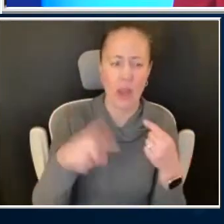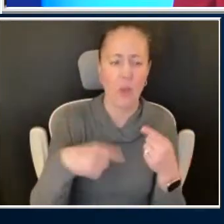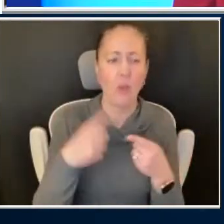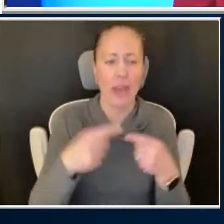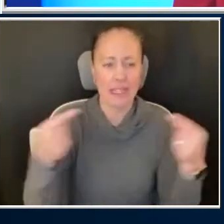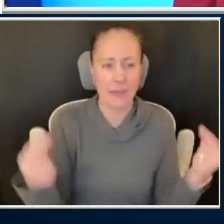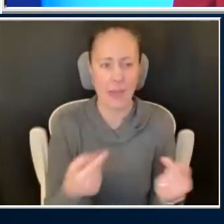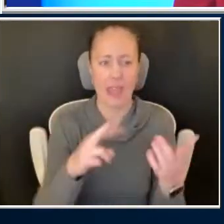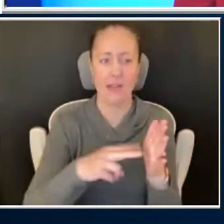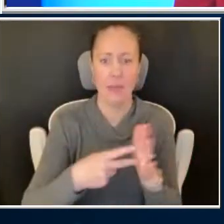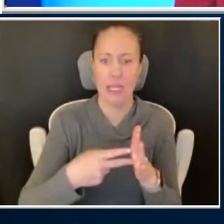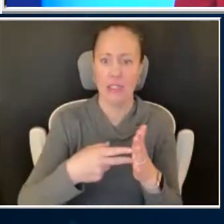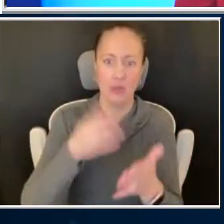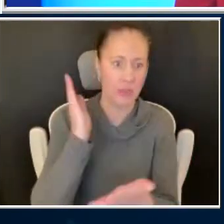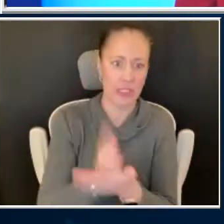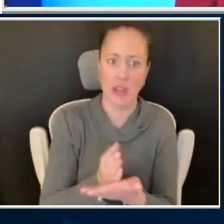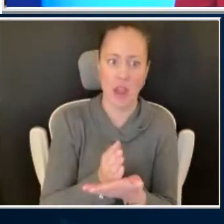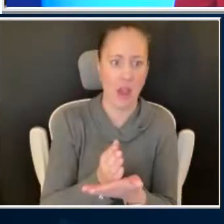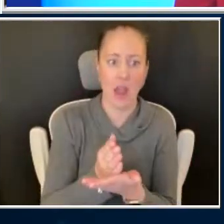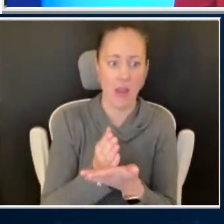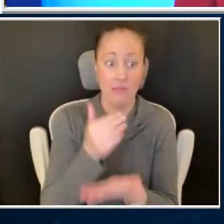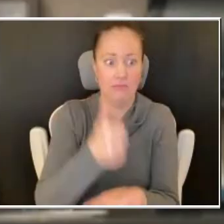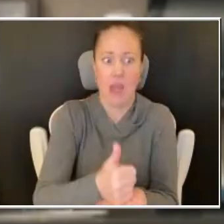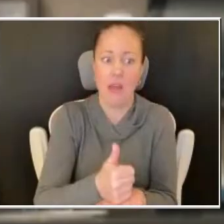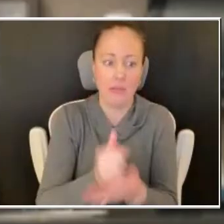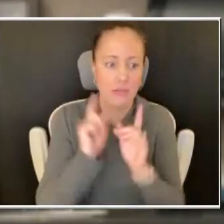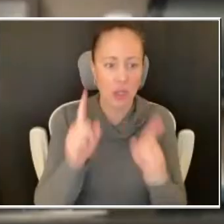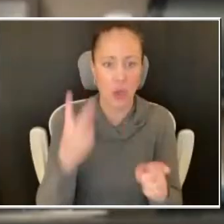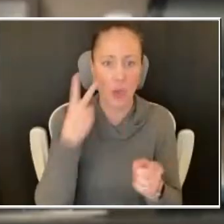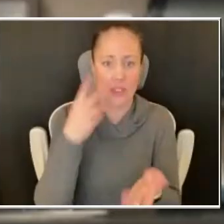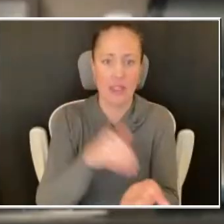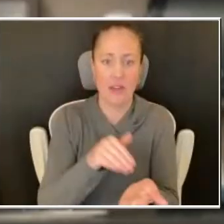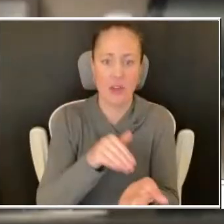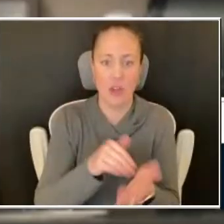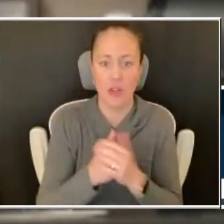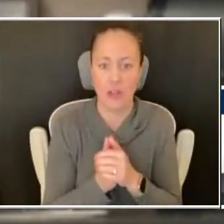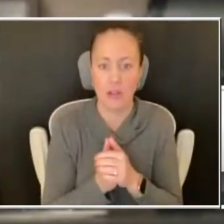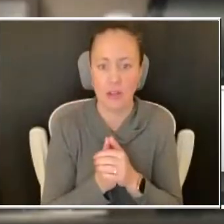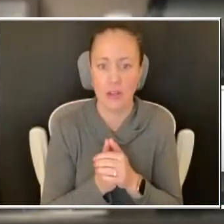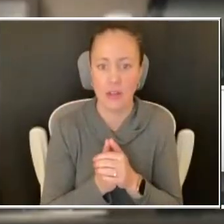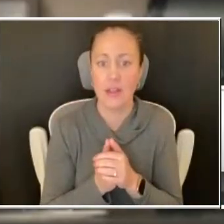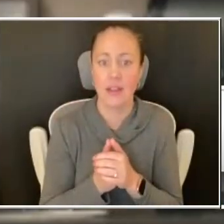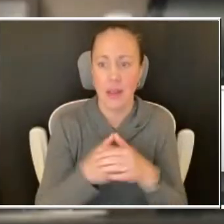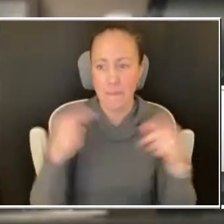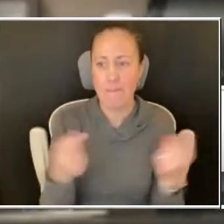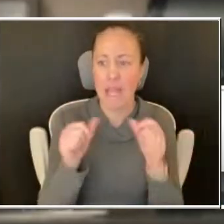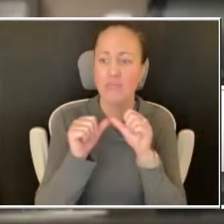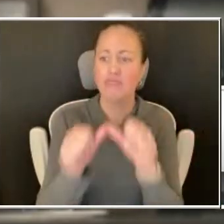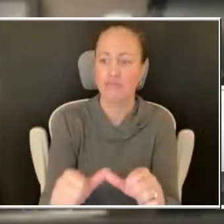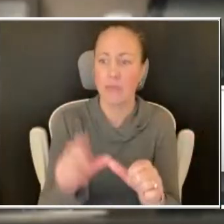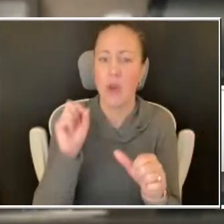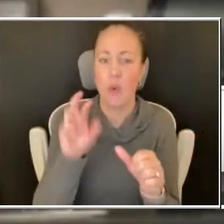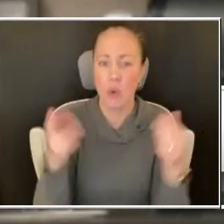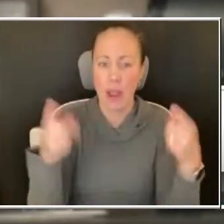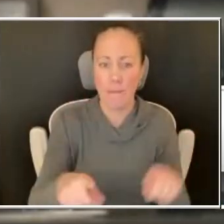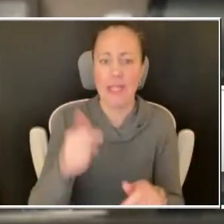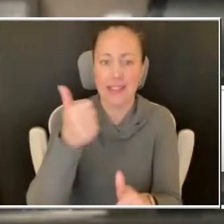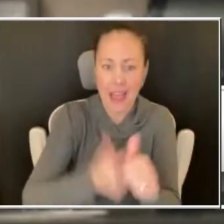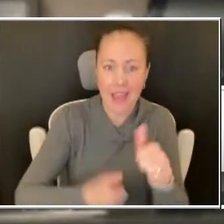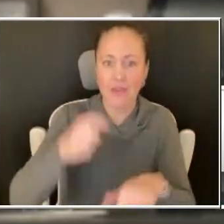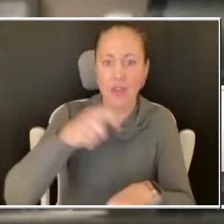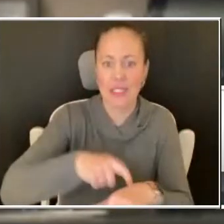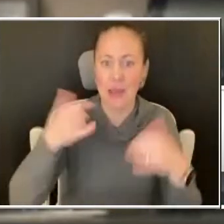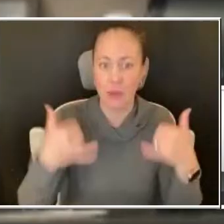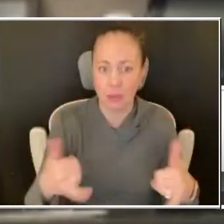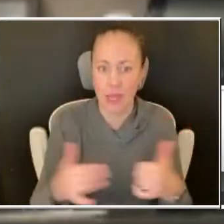and get help and see a doctor? I think pain that doesn't go away, or it happens every time you play a sport, something